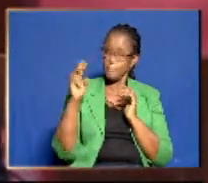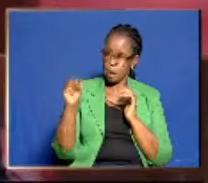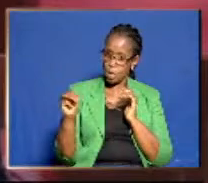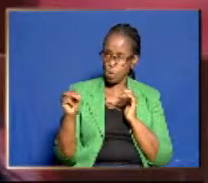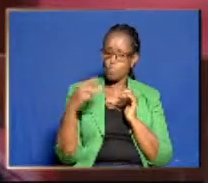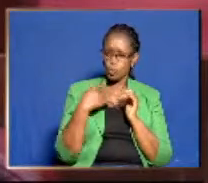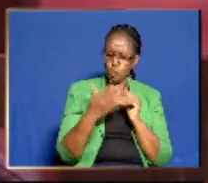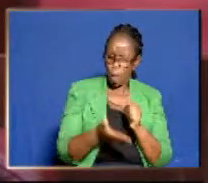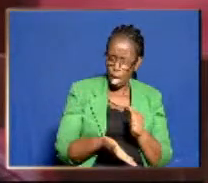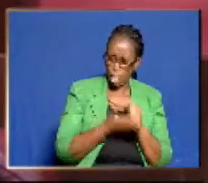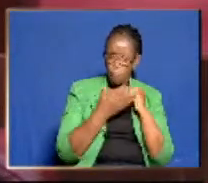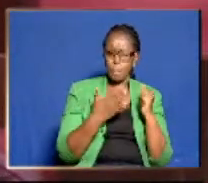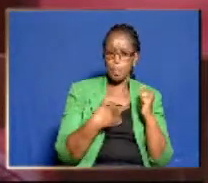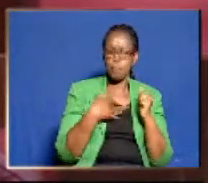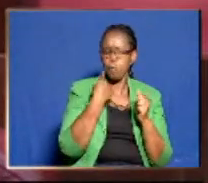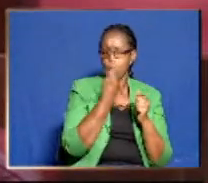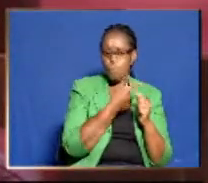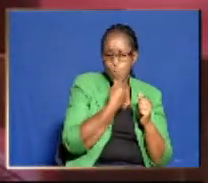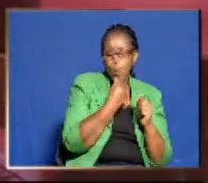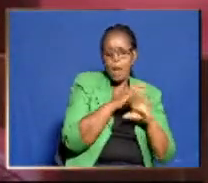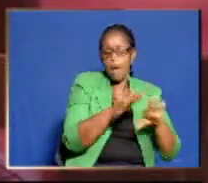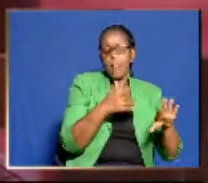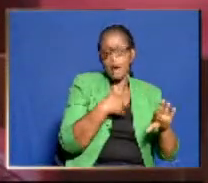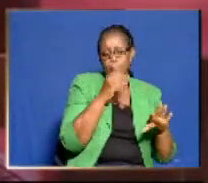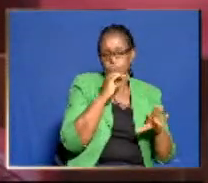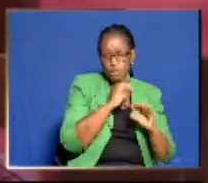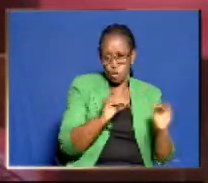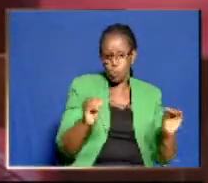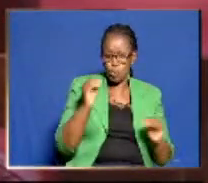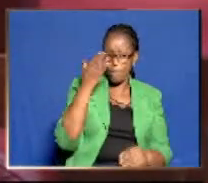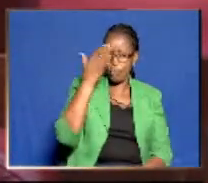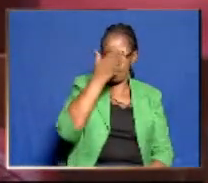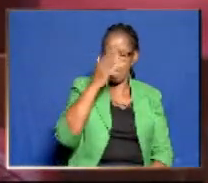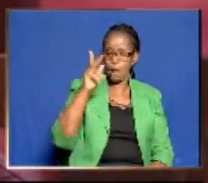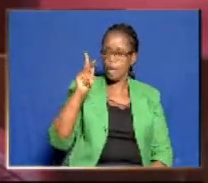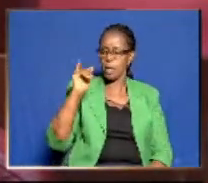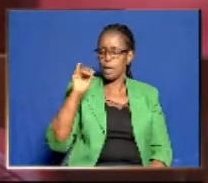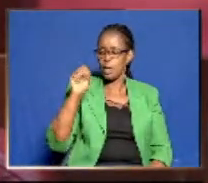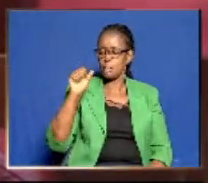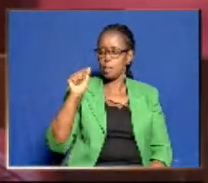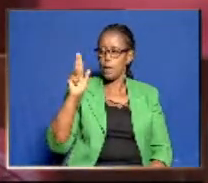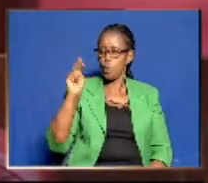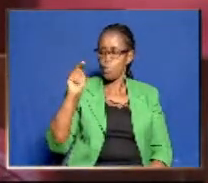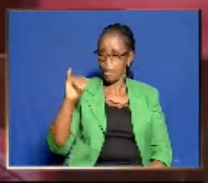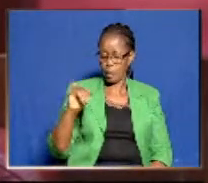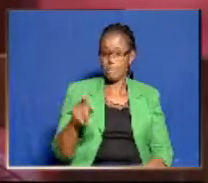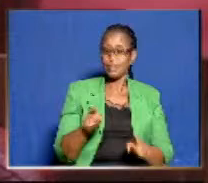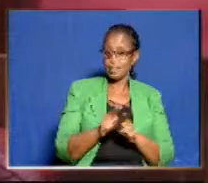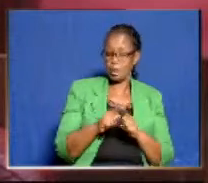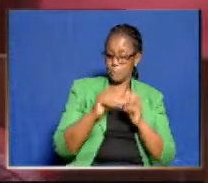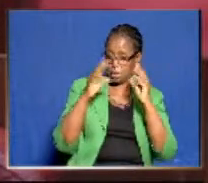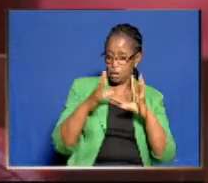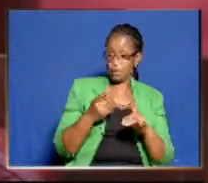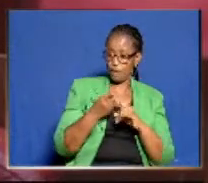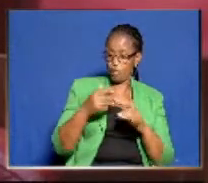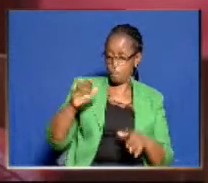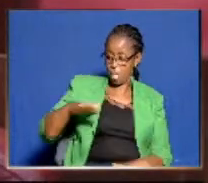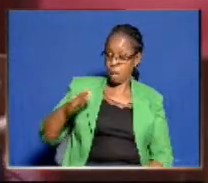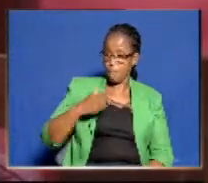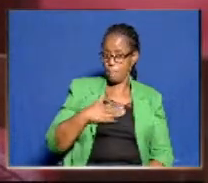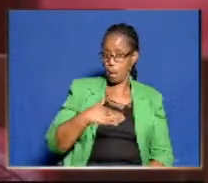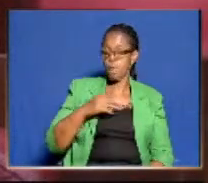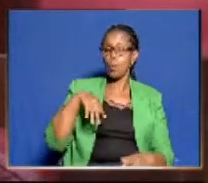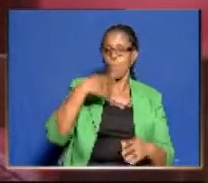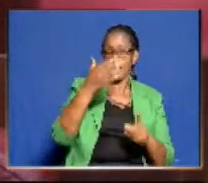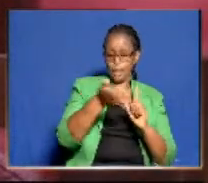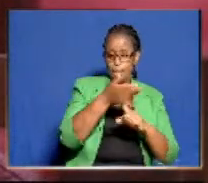in Junda Ward. At the same time, my teachers from my county get their share so that they